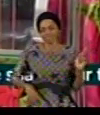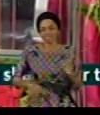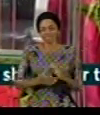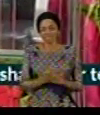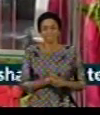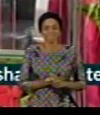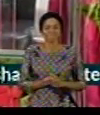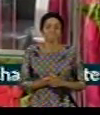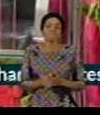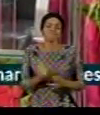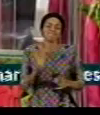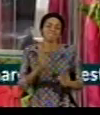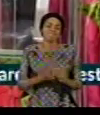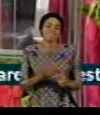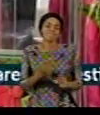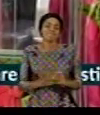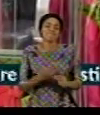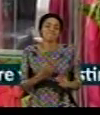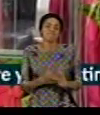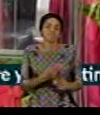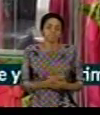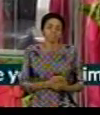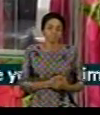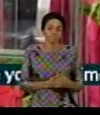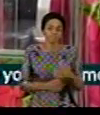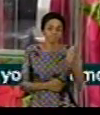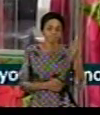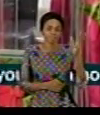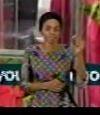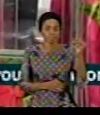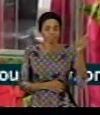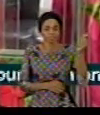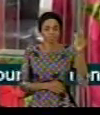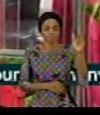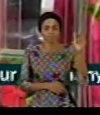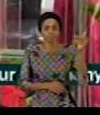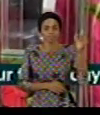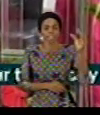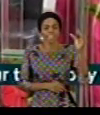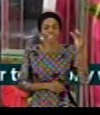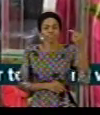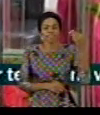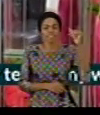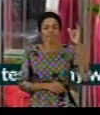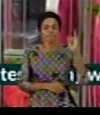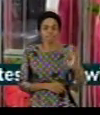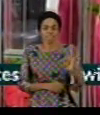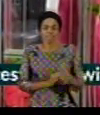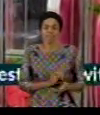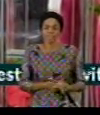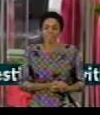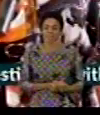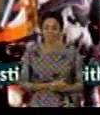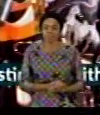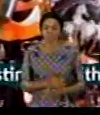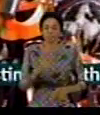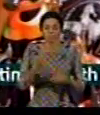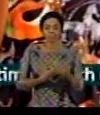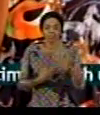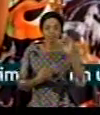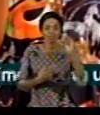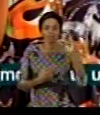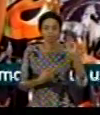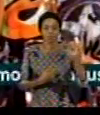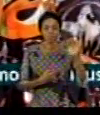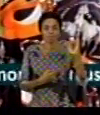My name is Uramaru Tamarachi. I'm from Heritage District, Onisha Region.